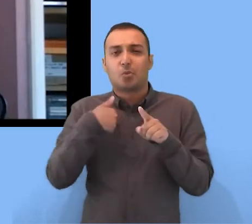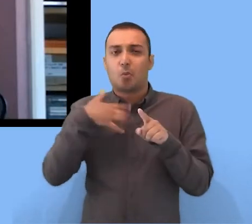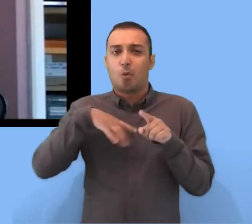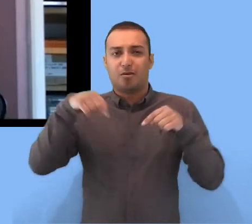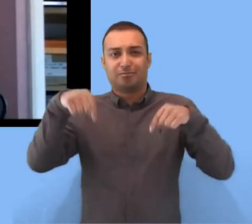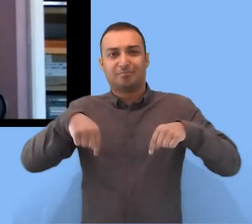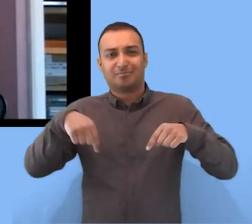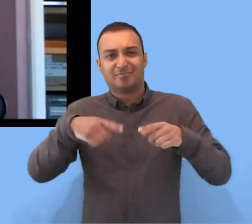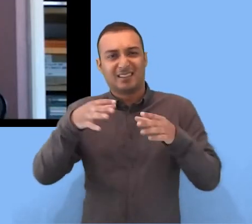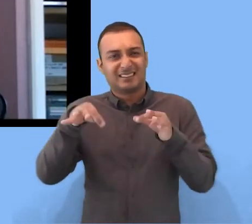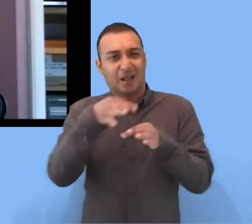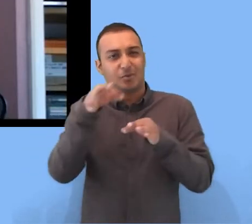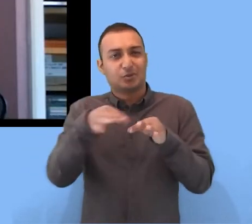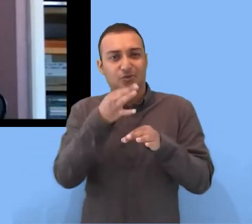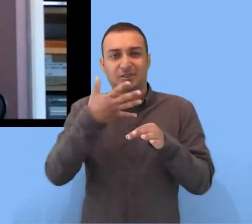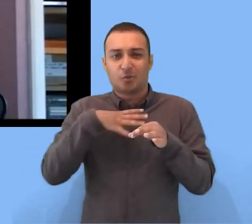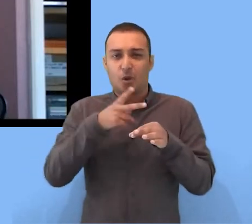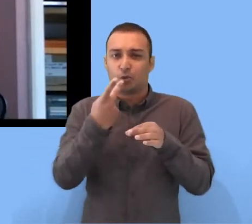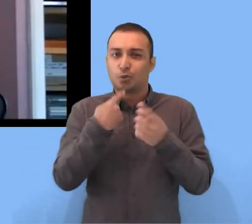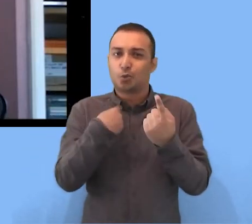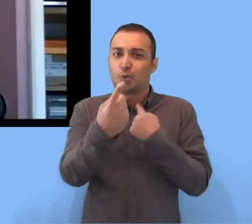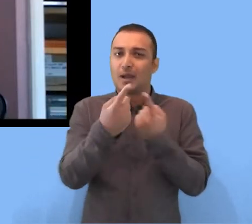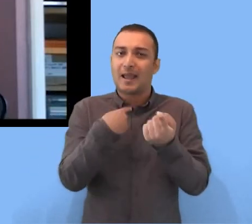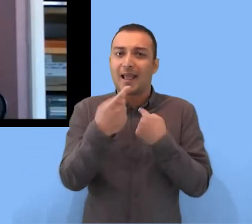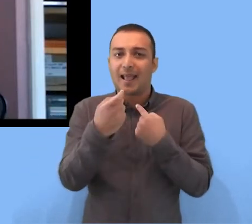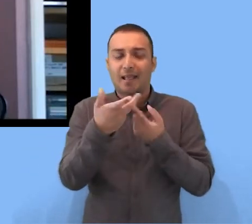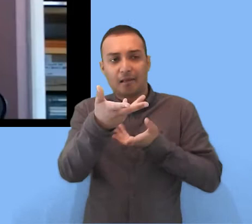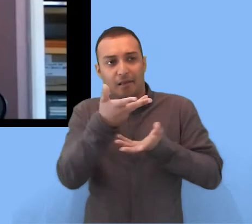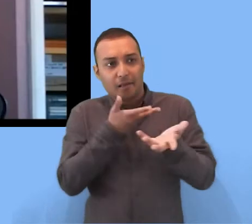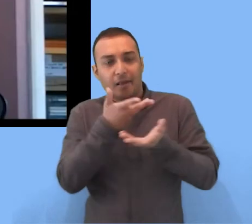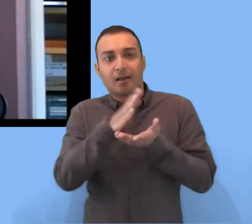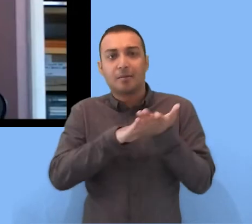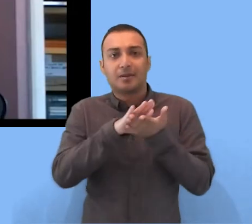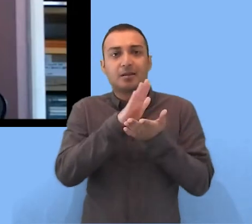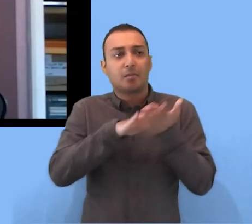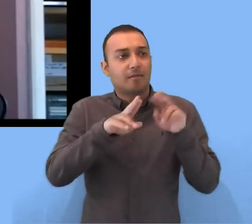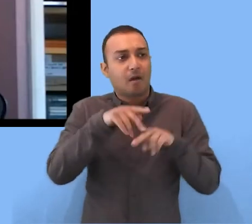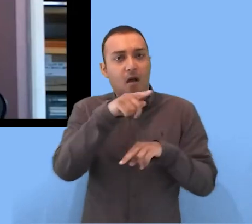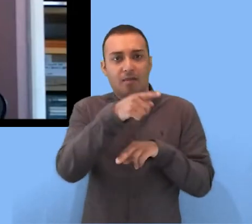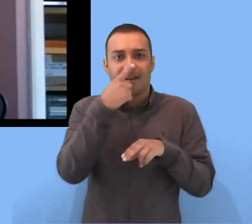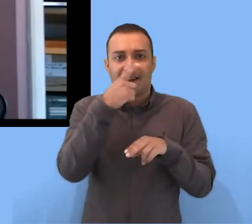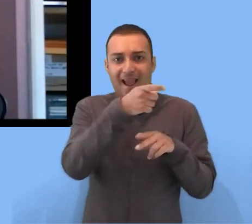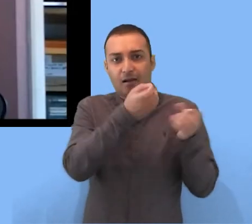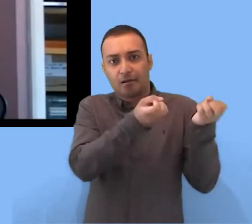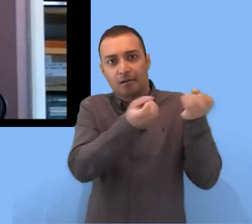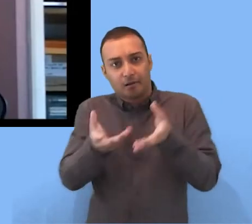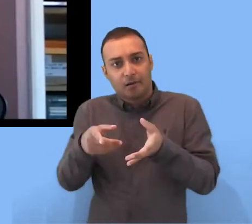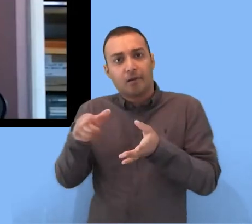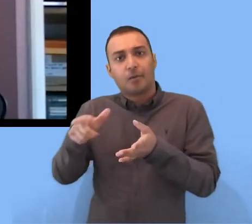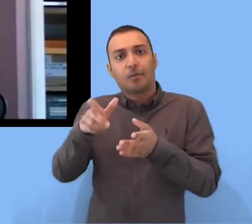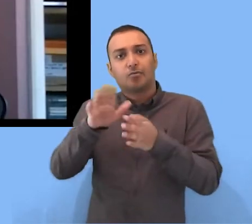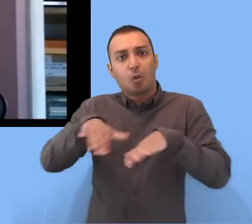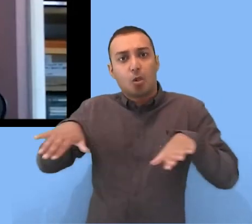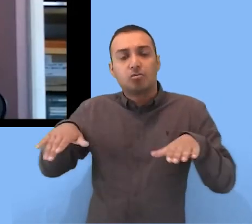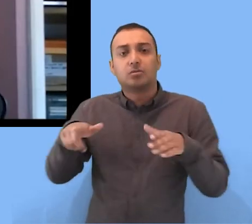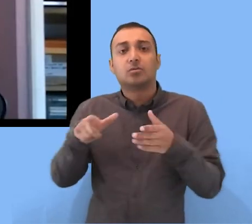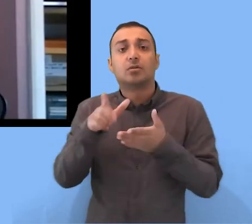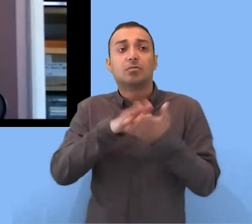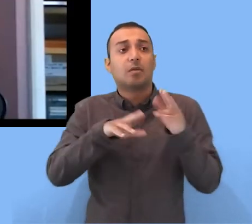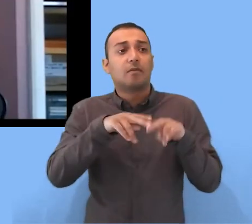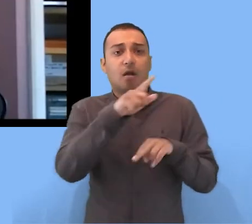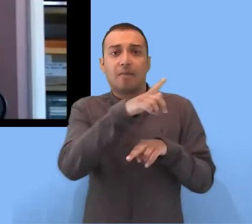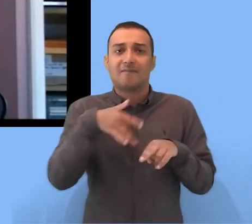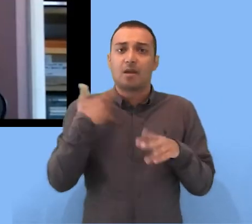two-way communication tool where parents and carers contributed to the child's learning journey, a tool where parents felt they were an integral part